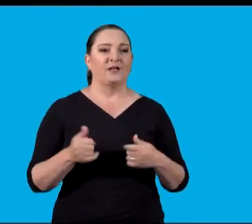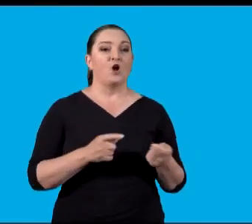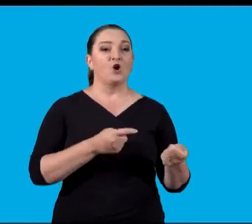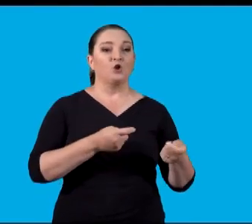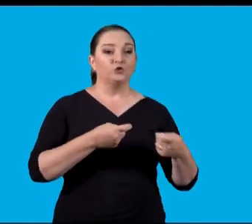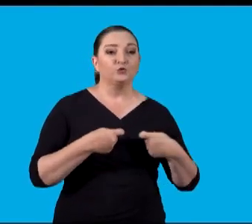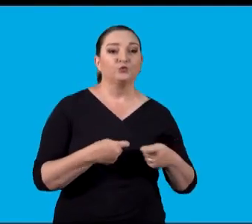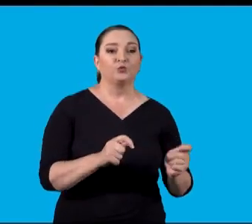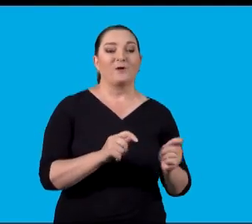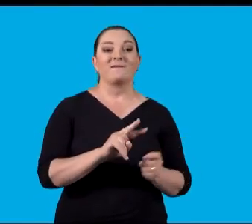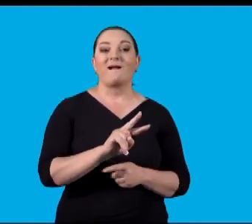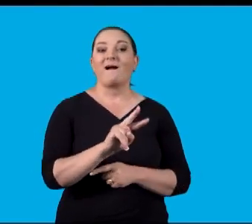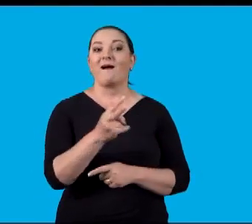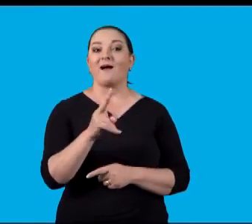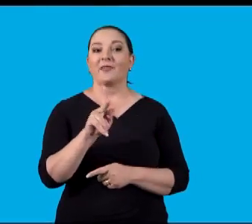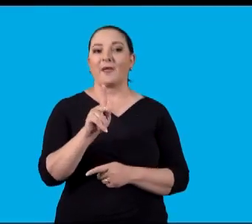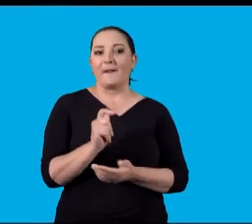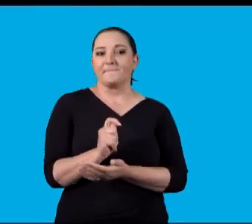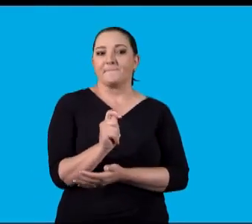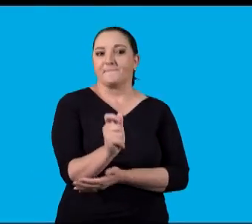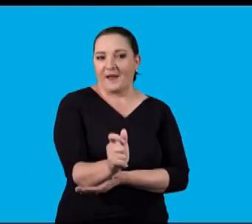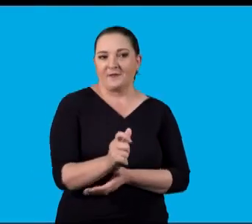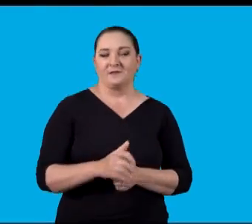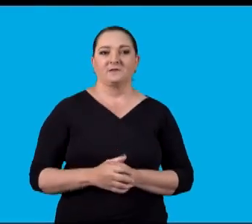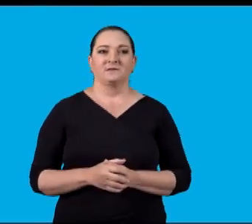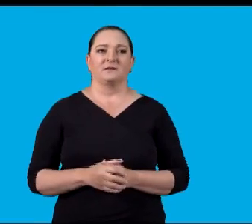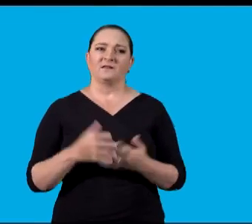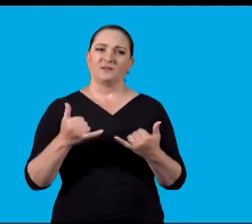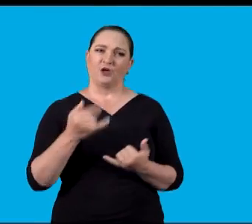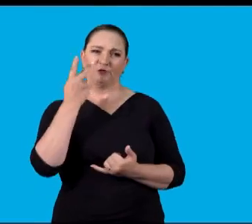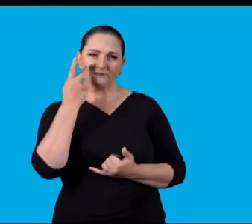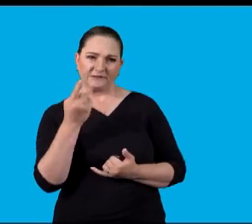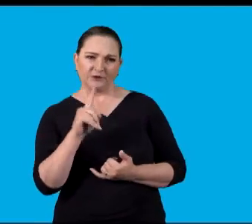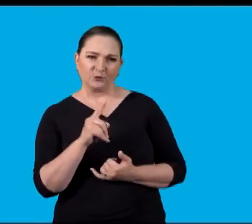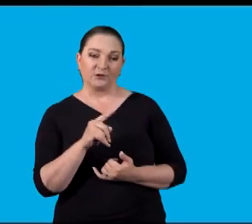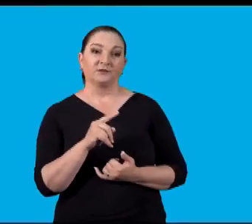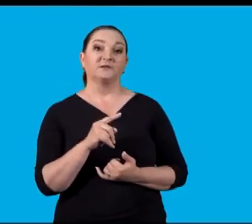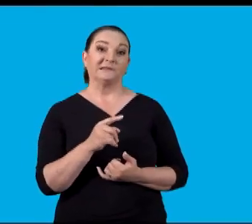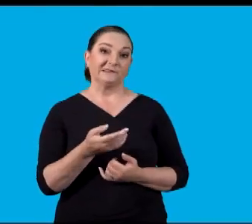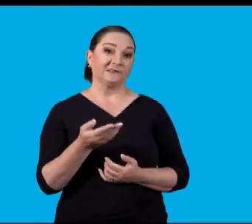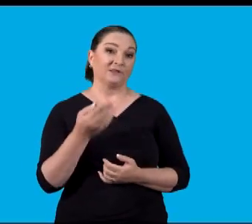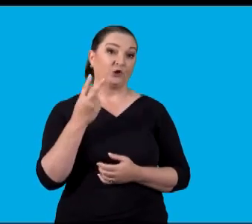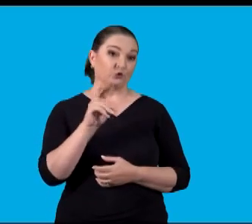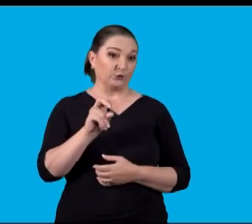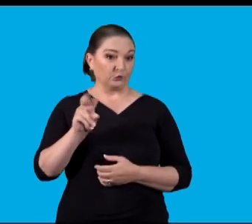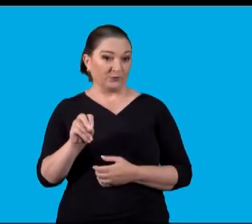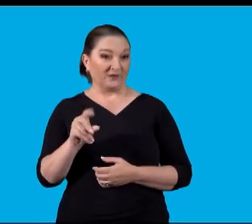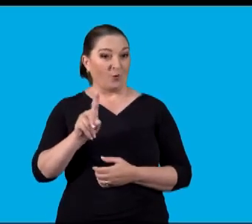other payables. When we come to our trade and other payables, remember again, so we are looking at 2020,